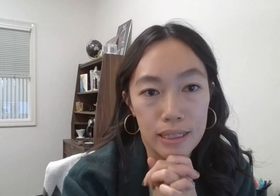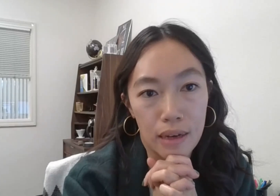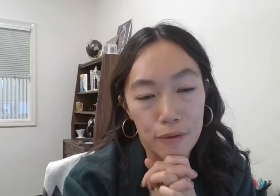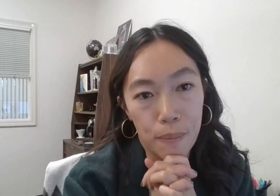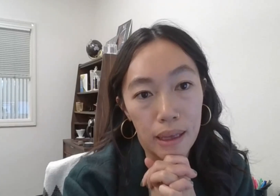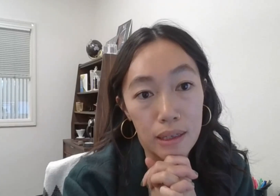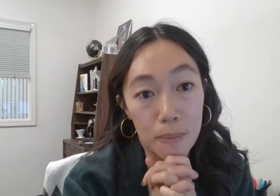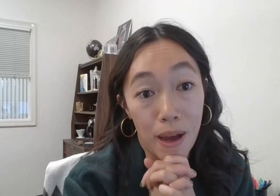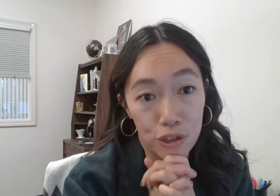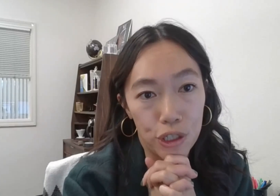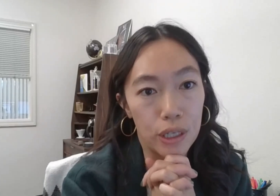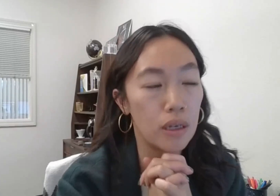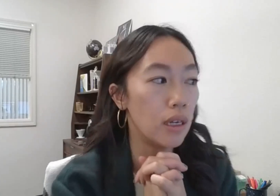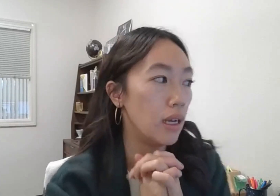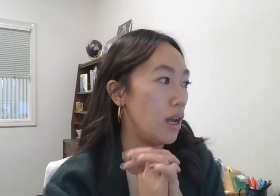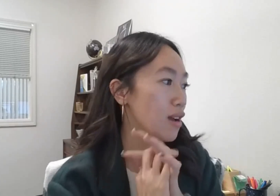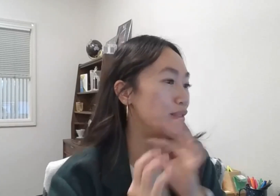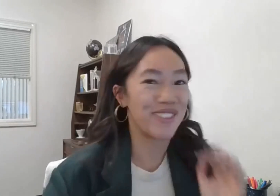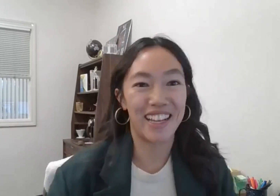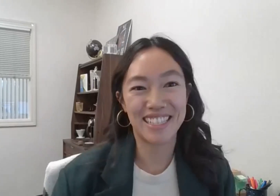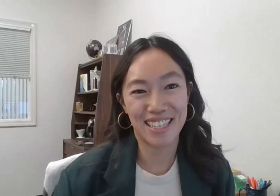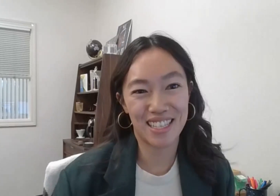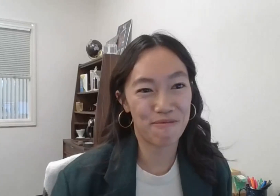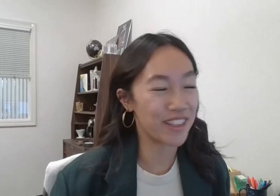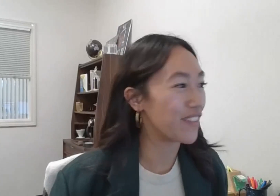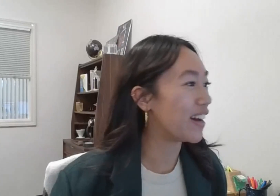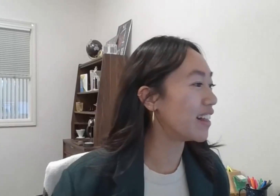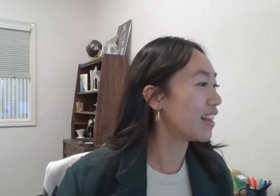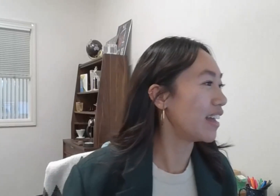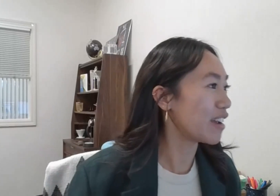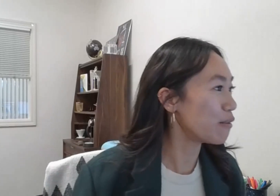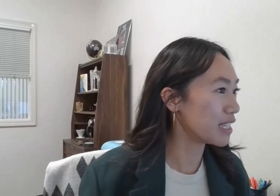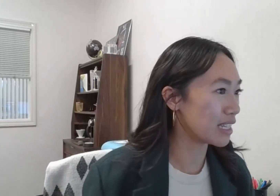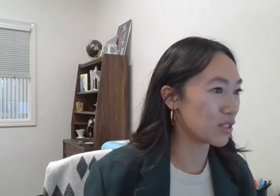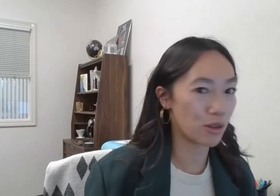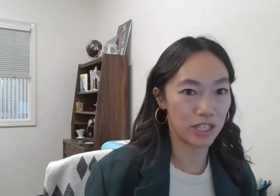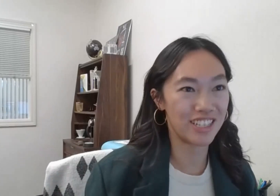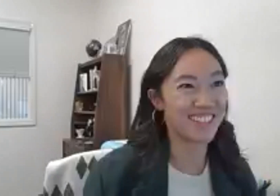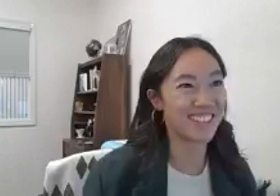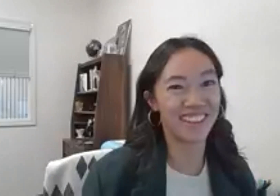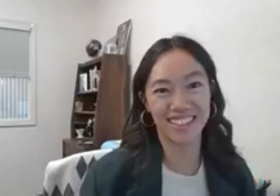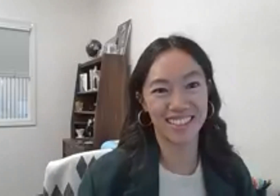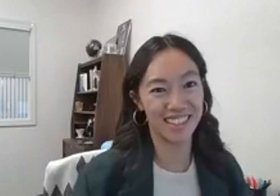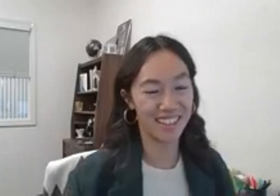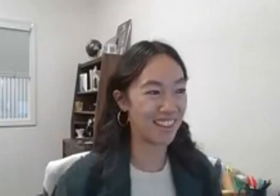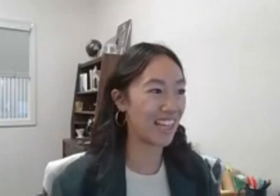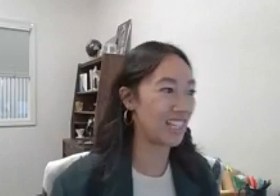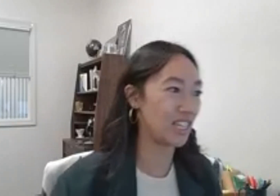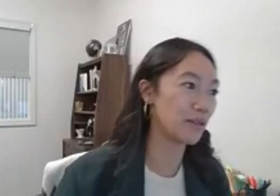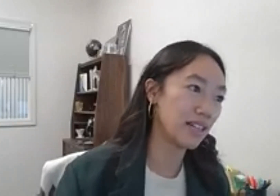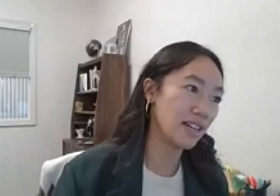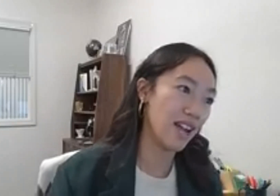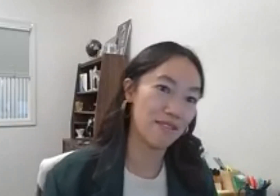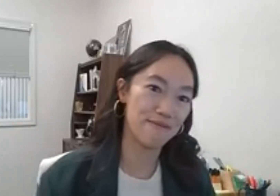the progress that we've made this past year. And so that sets us up really well. And I hope these answer your questions. Thank you.